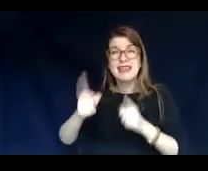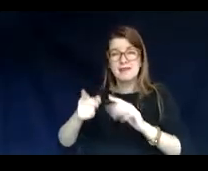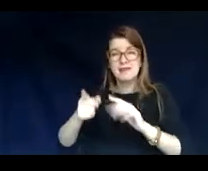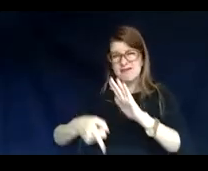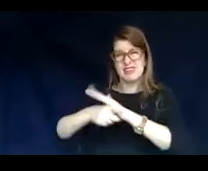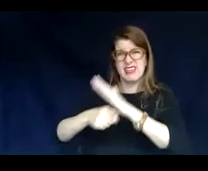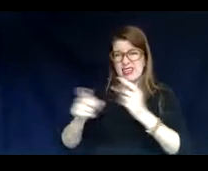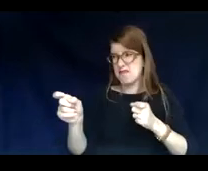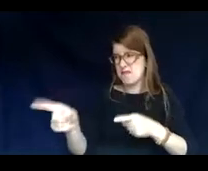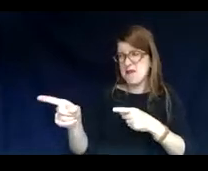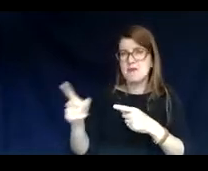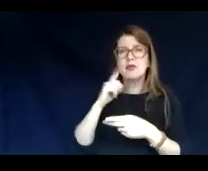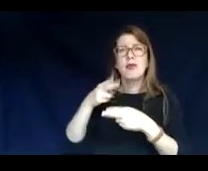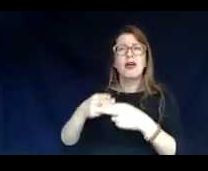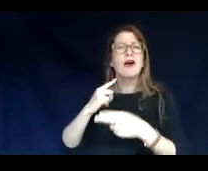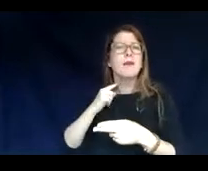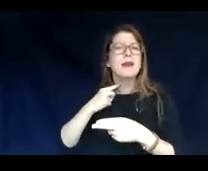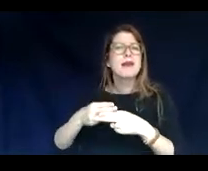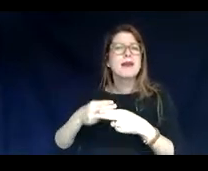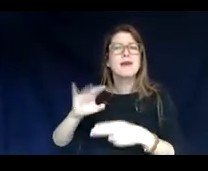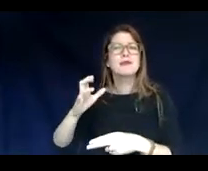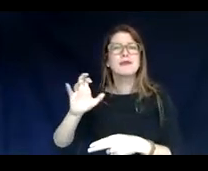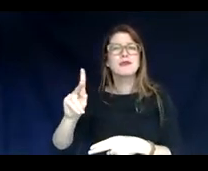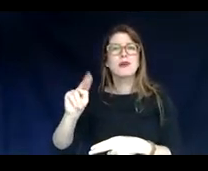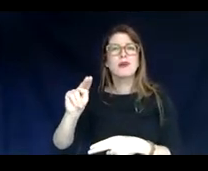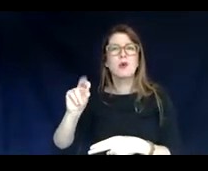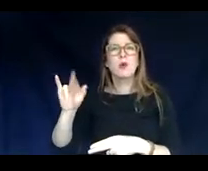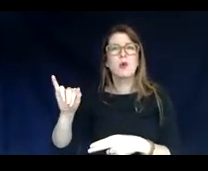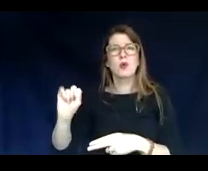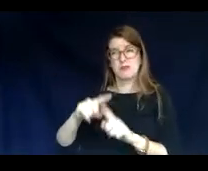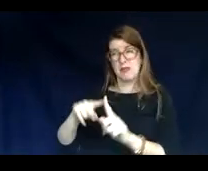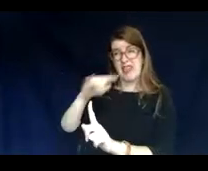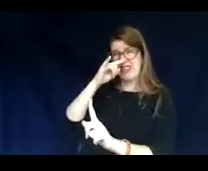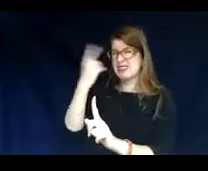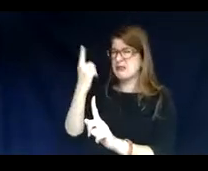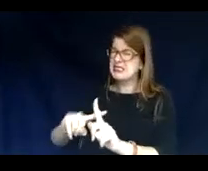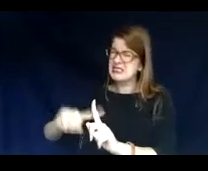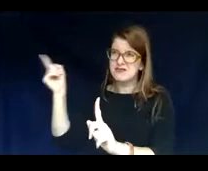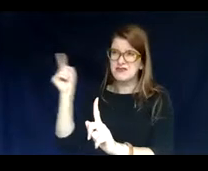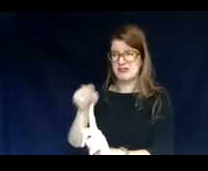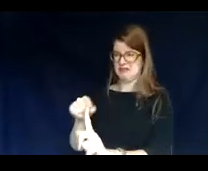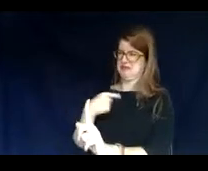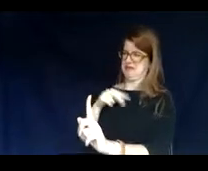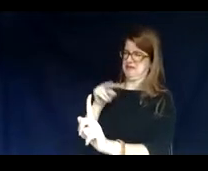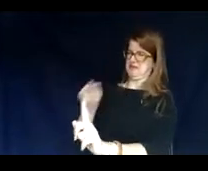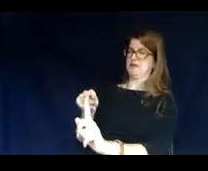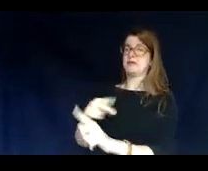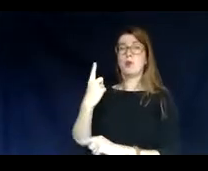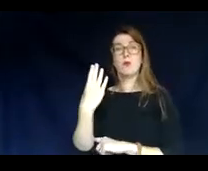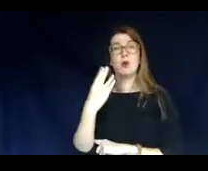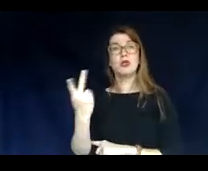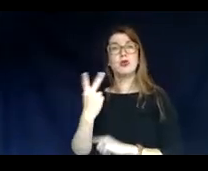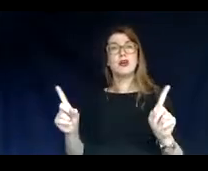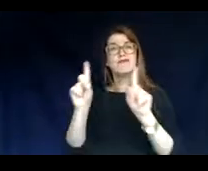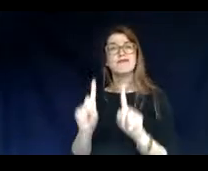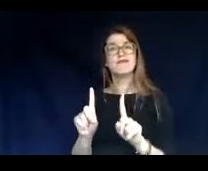get the nickname of Chuck Norris. But there was something different about him. And one morning, he and I are standing at the bus stop. I don't